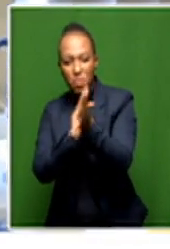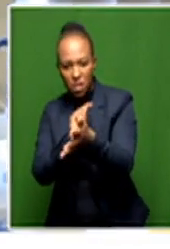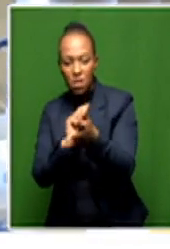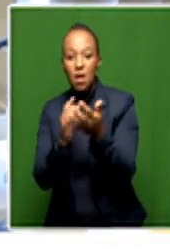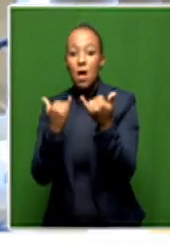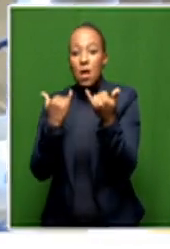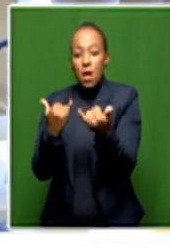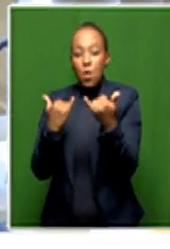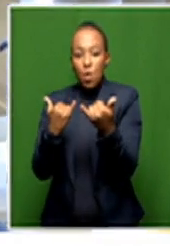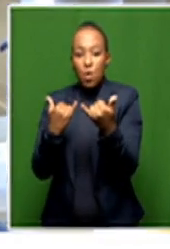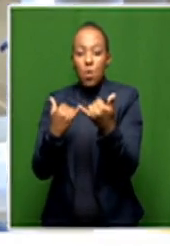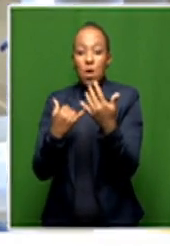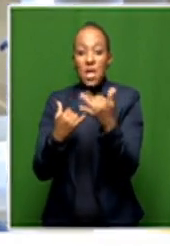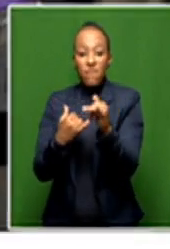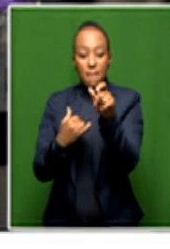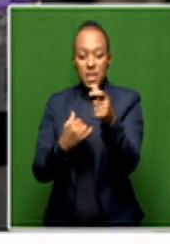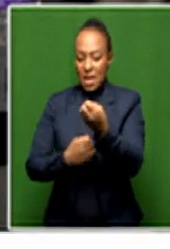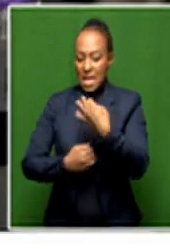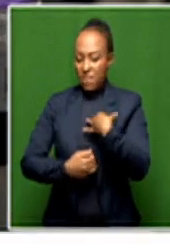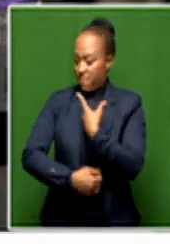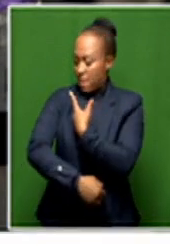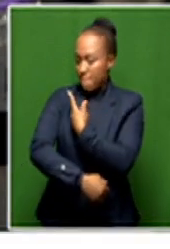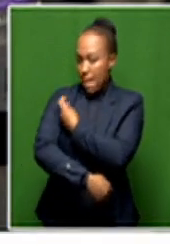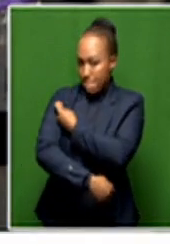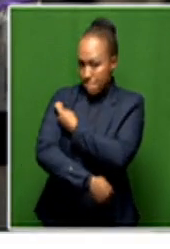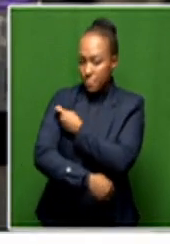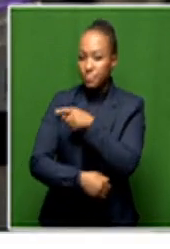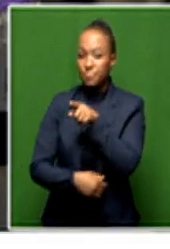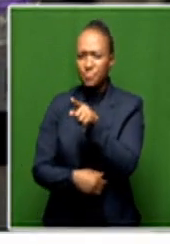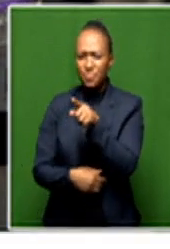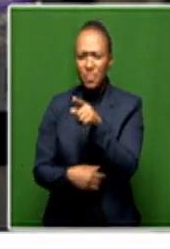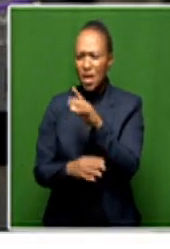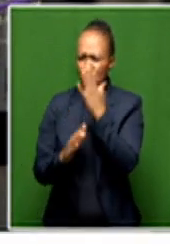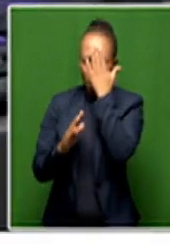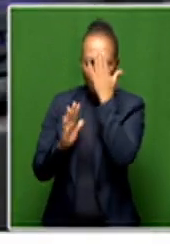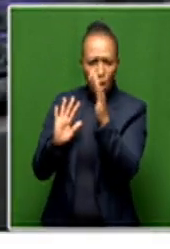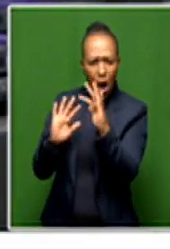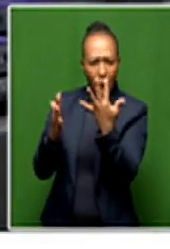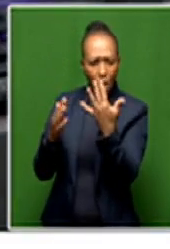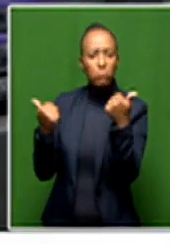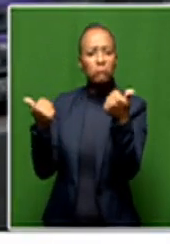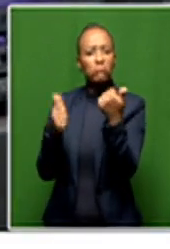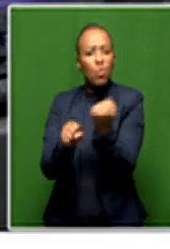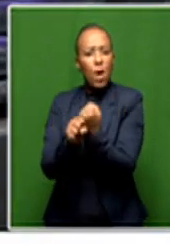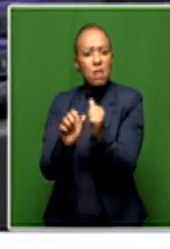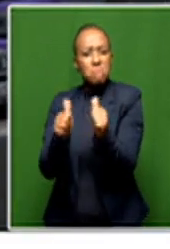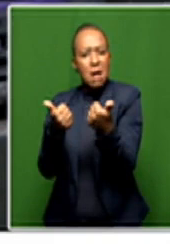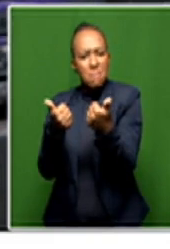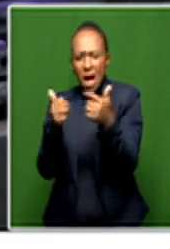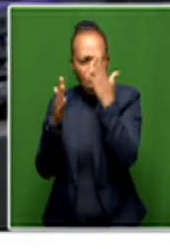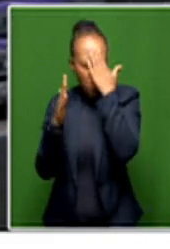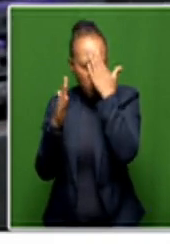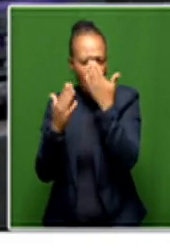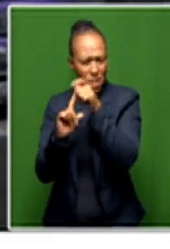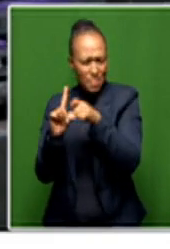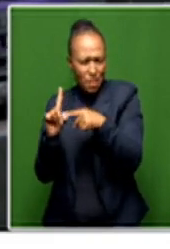vaccine is administered to you. How do you know if it has been an effective vaccine or not as an